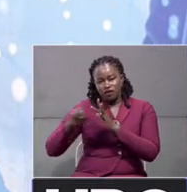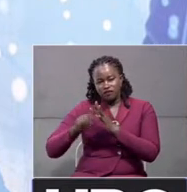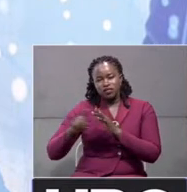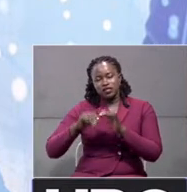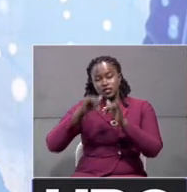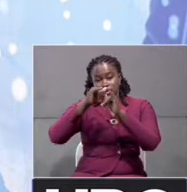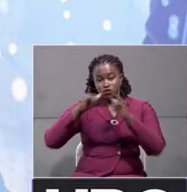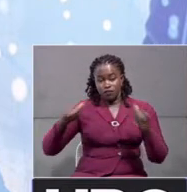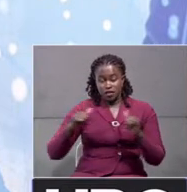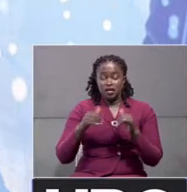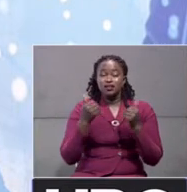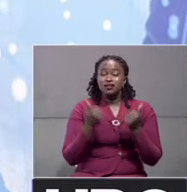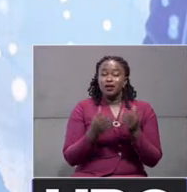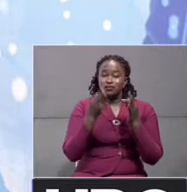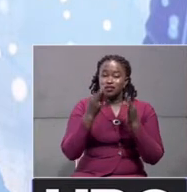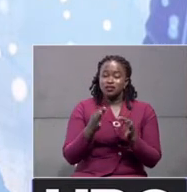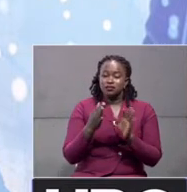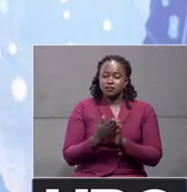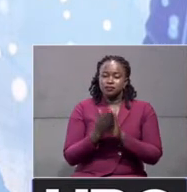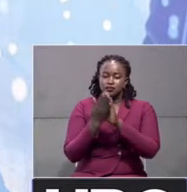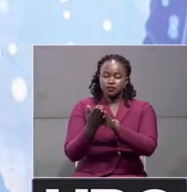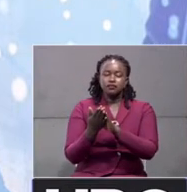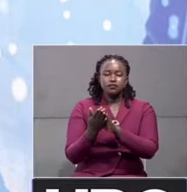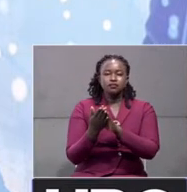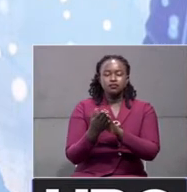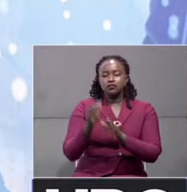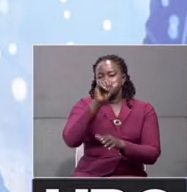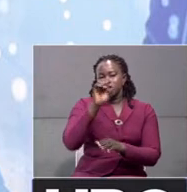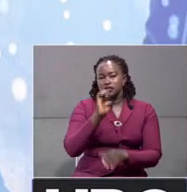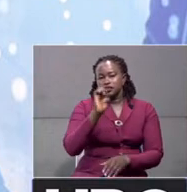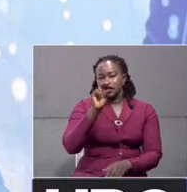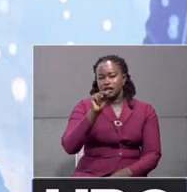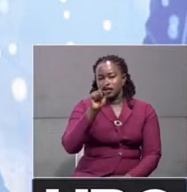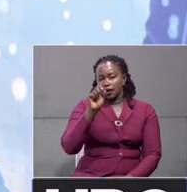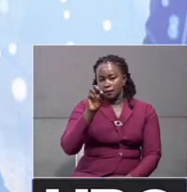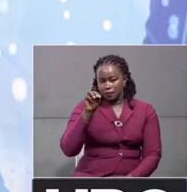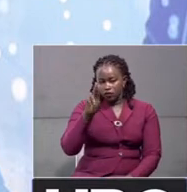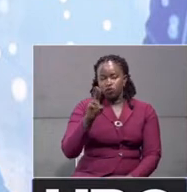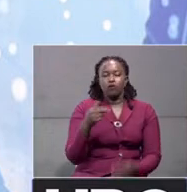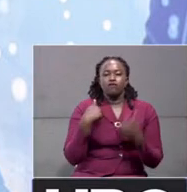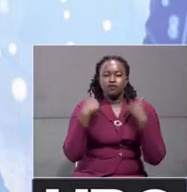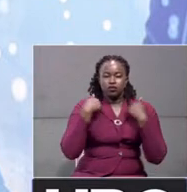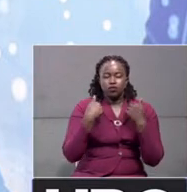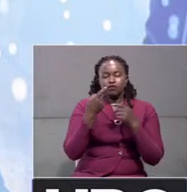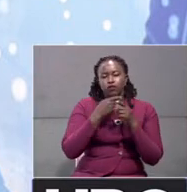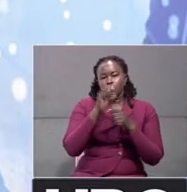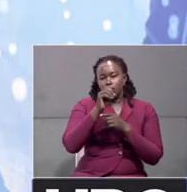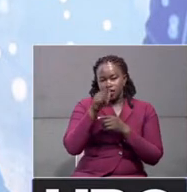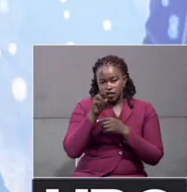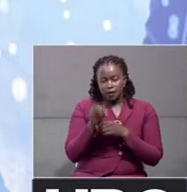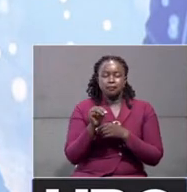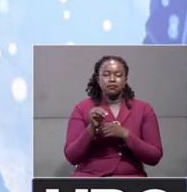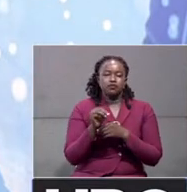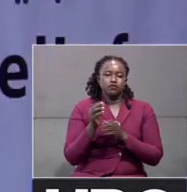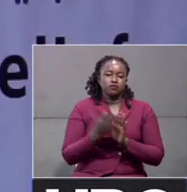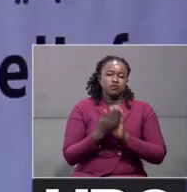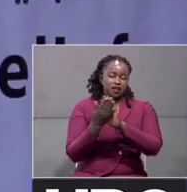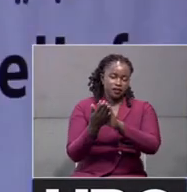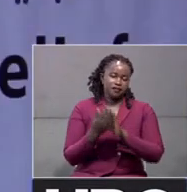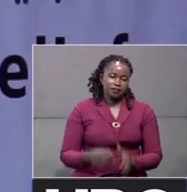The relief was handed over to John Bosco Sentamu, an official from the Office of the Prime Minister.